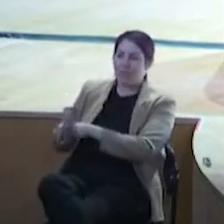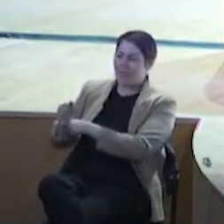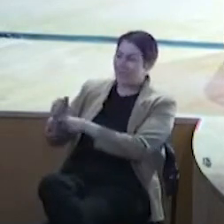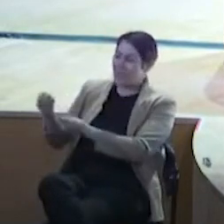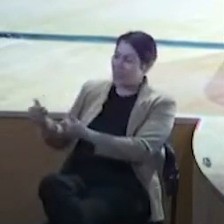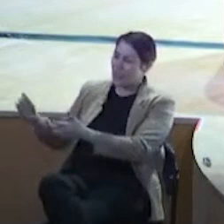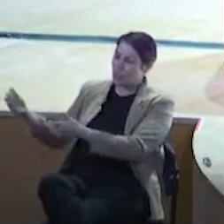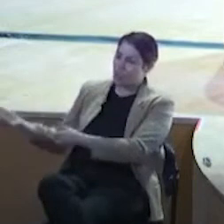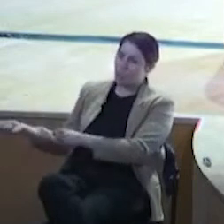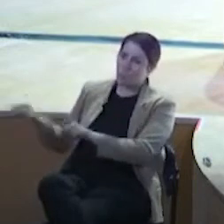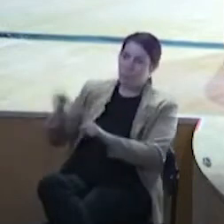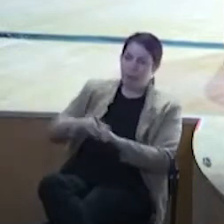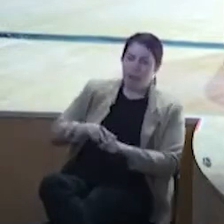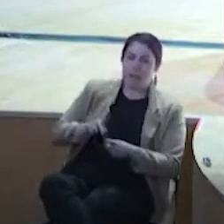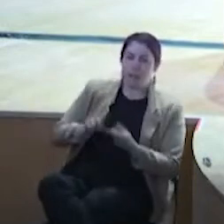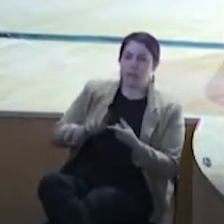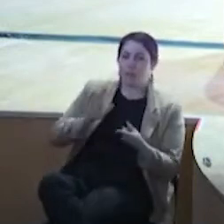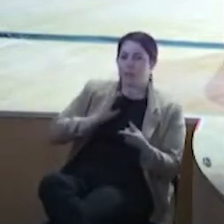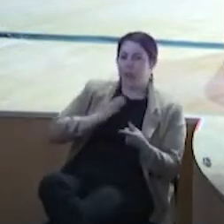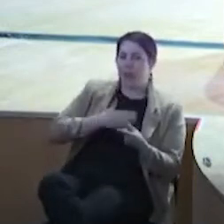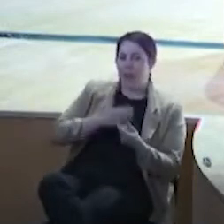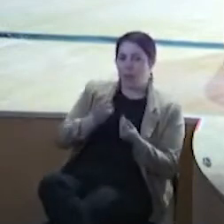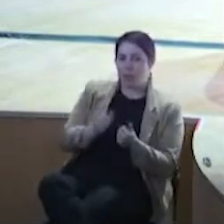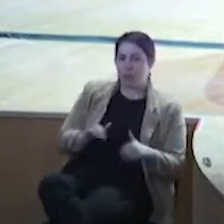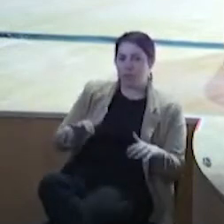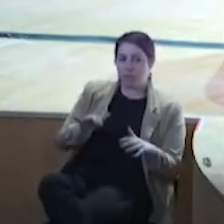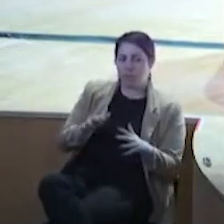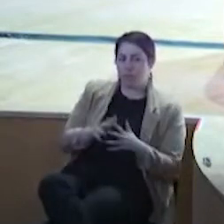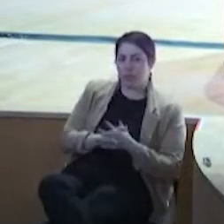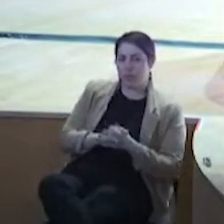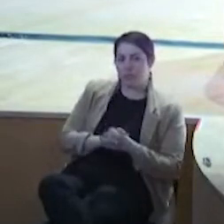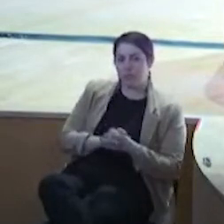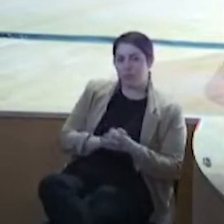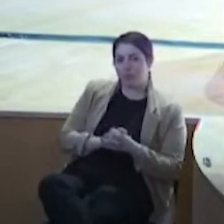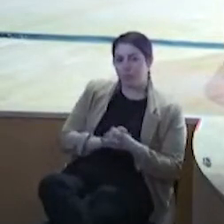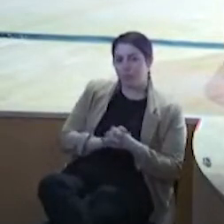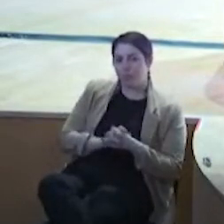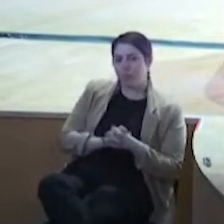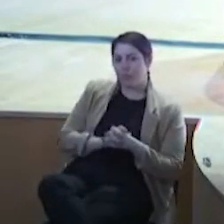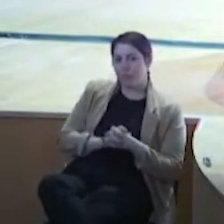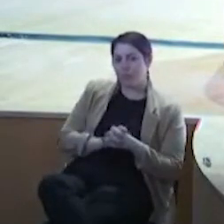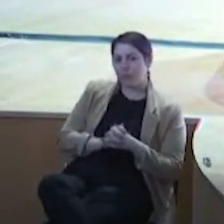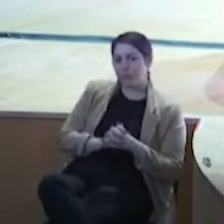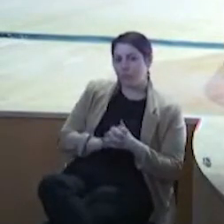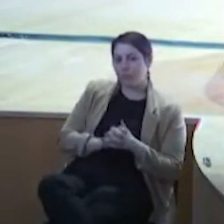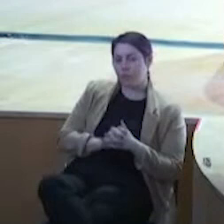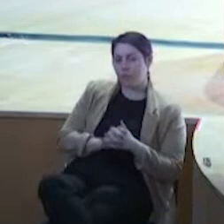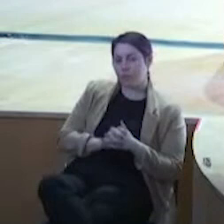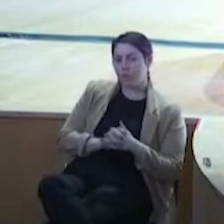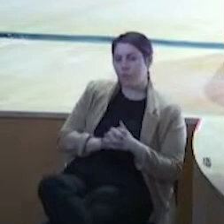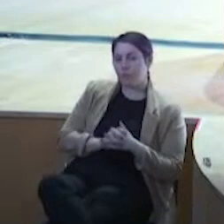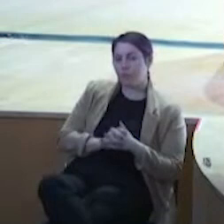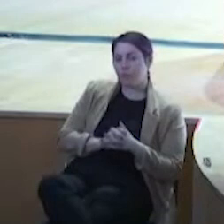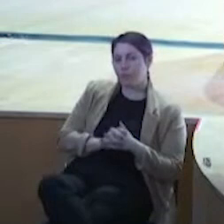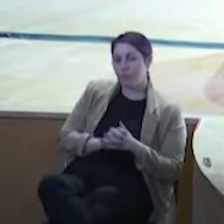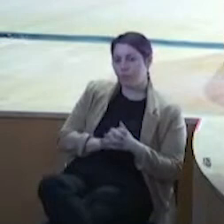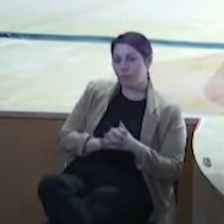restored back onto the reservation. So with that,